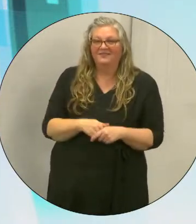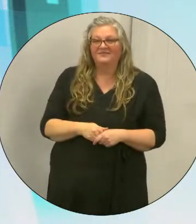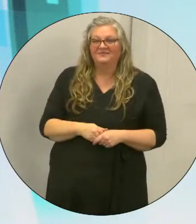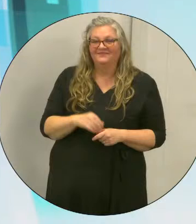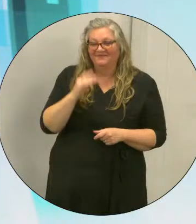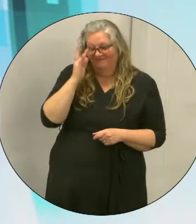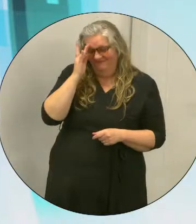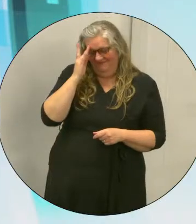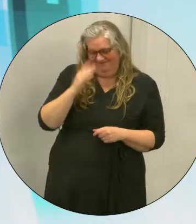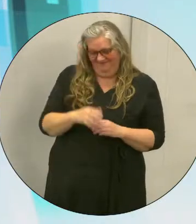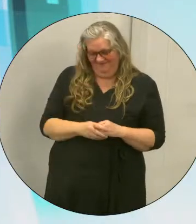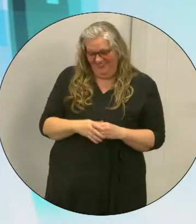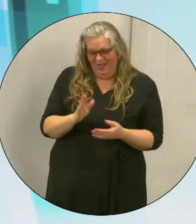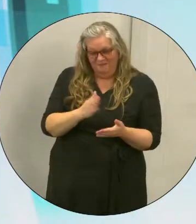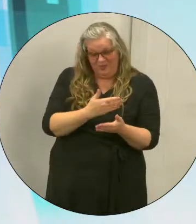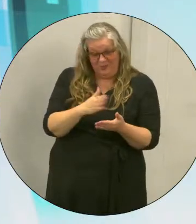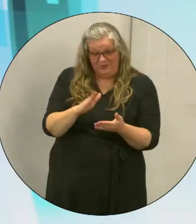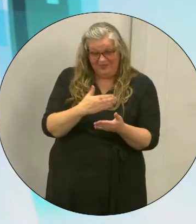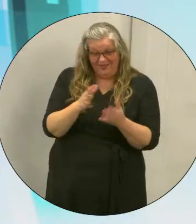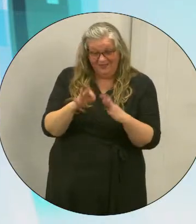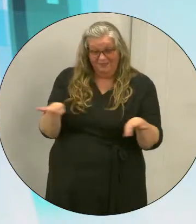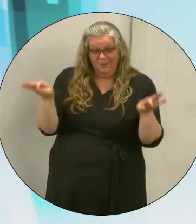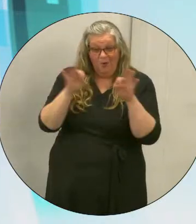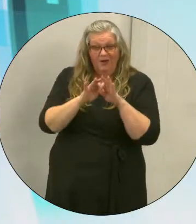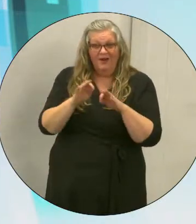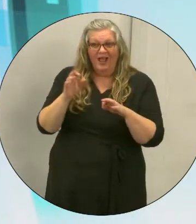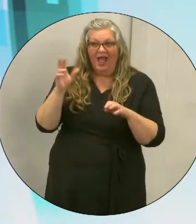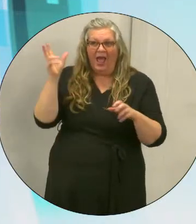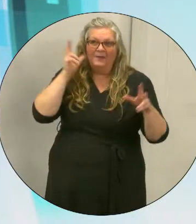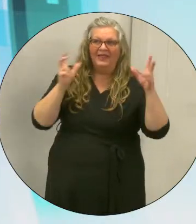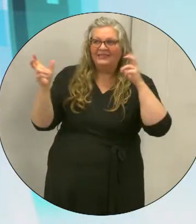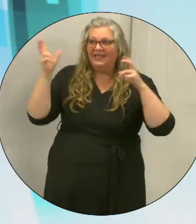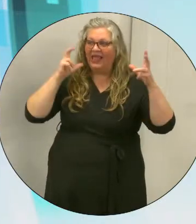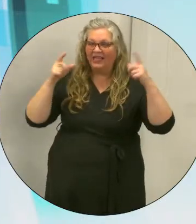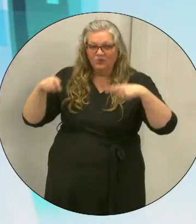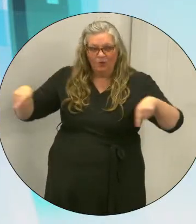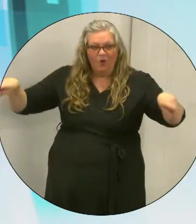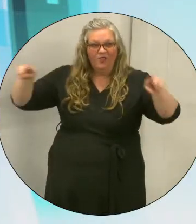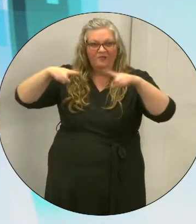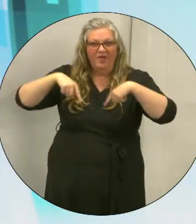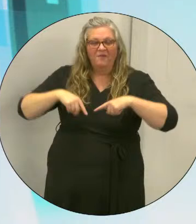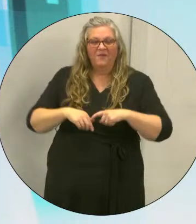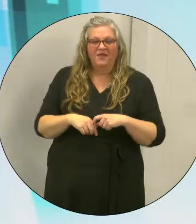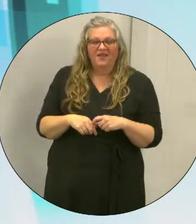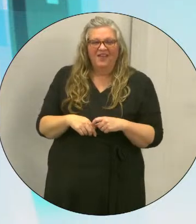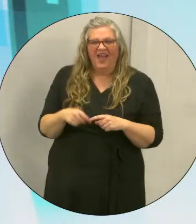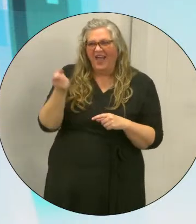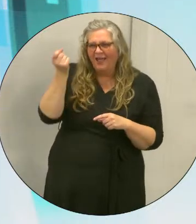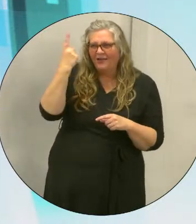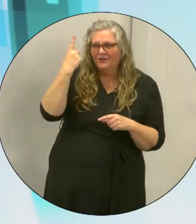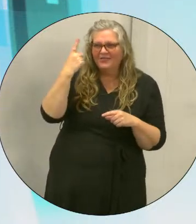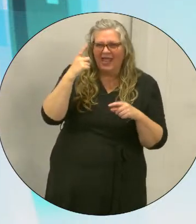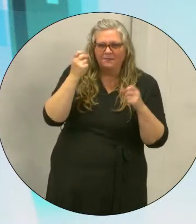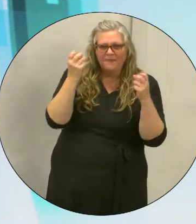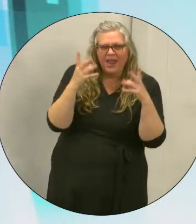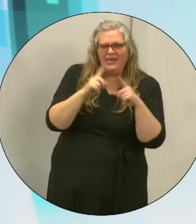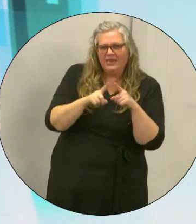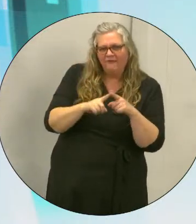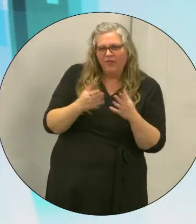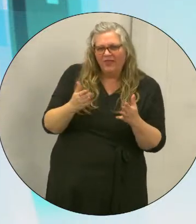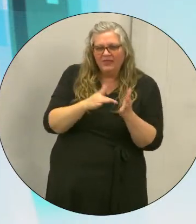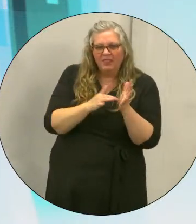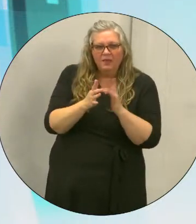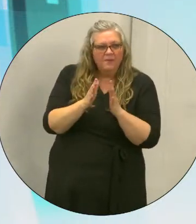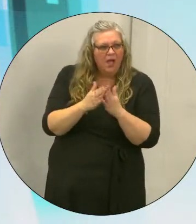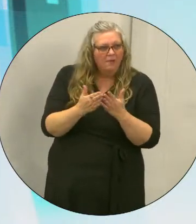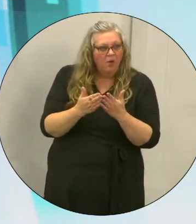Music is important. I was listening to some of these teachers and everyone here, but because I understand a lot of different things in the Bible, music